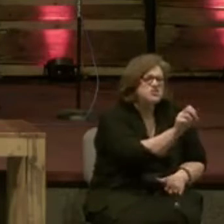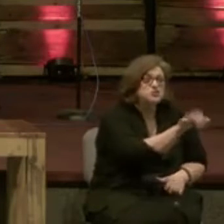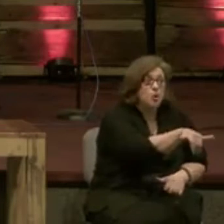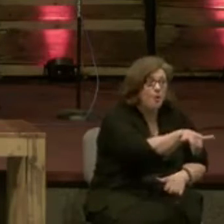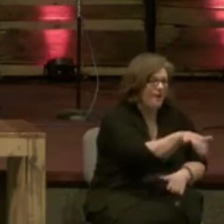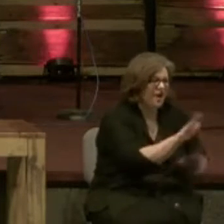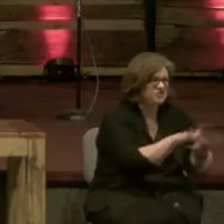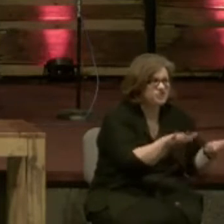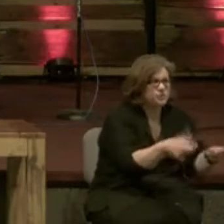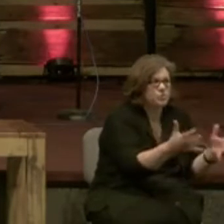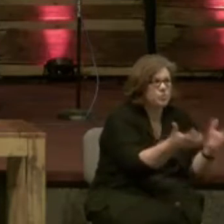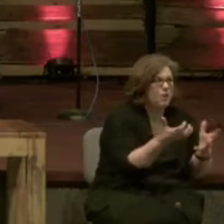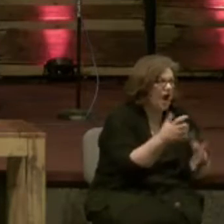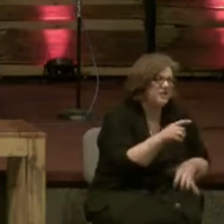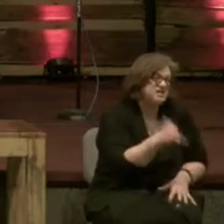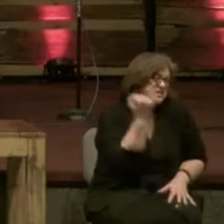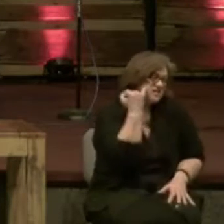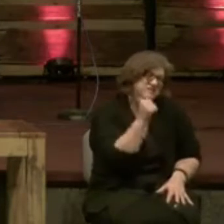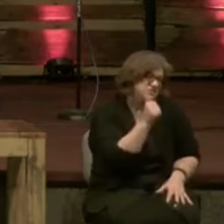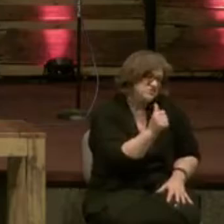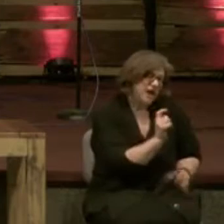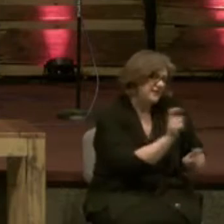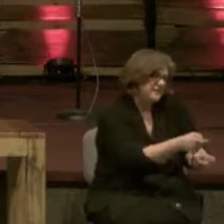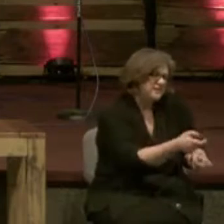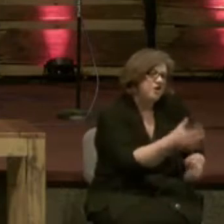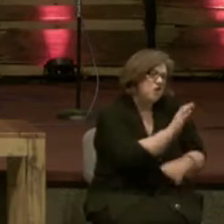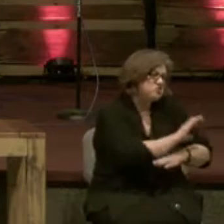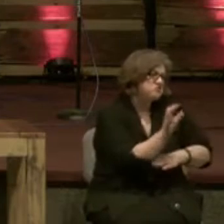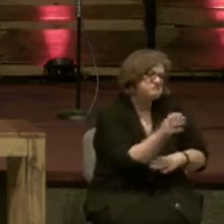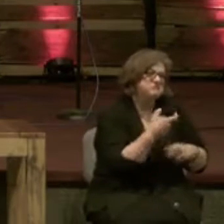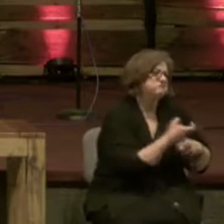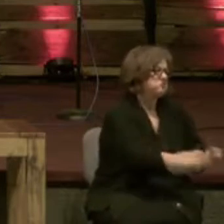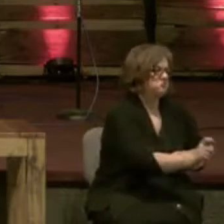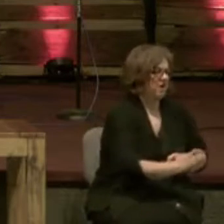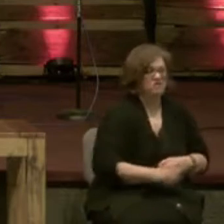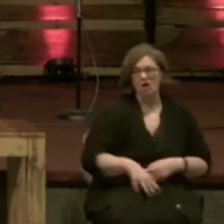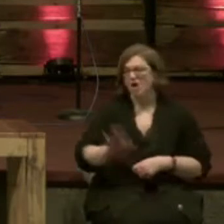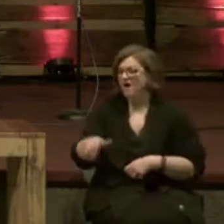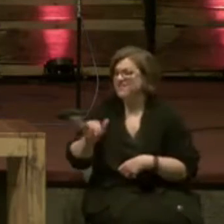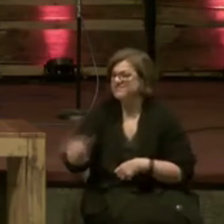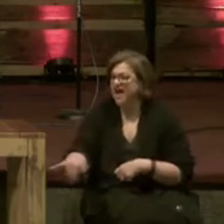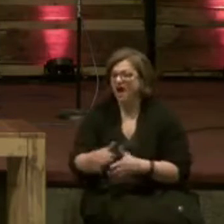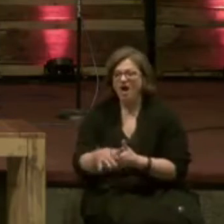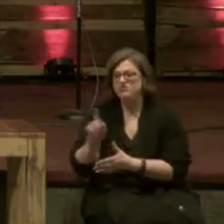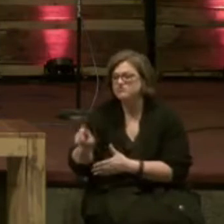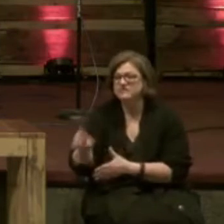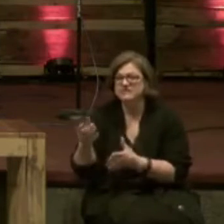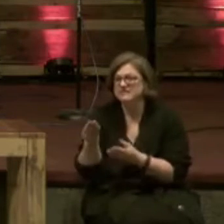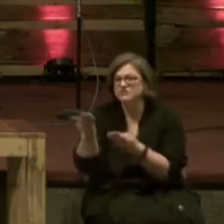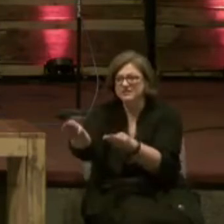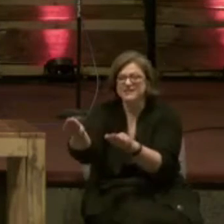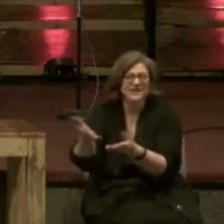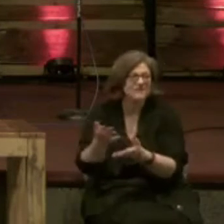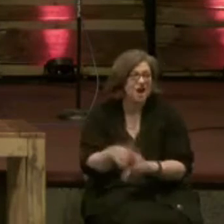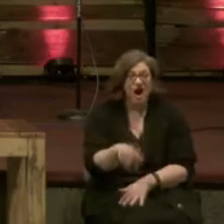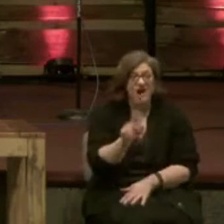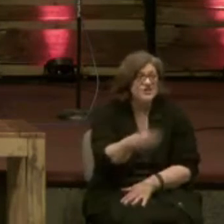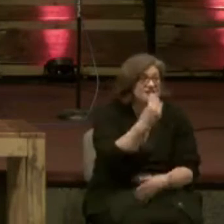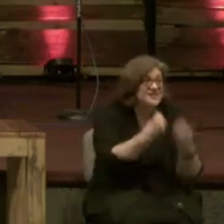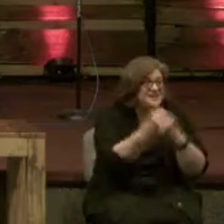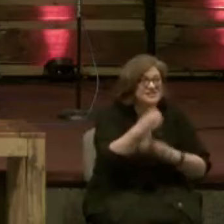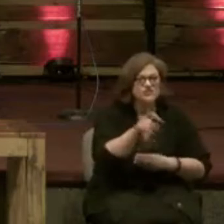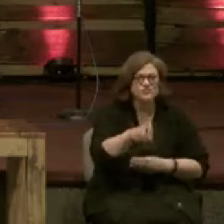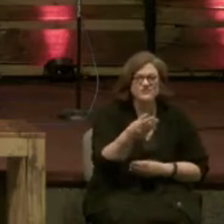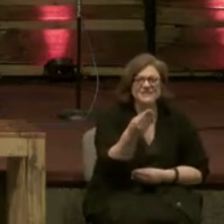have to have. If they don't have this, they're not going to have a good Christmas. This is the thing that the person needs to have in their life. You got to eat this. You got to